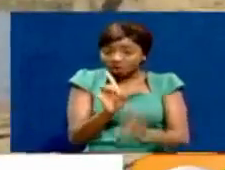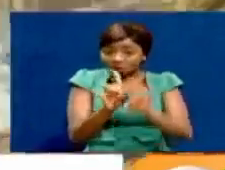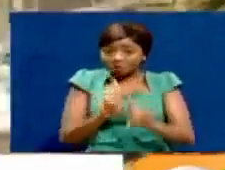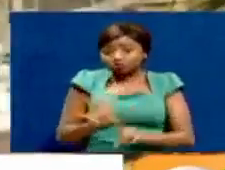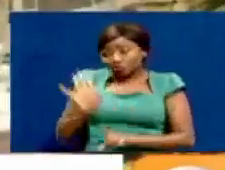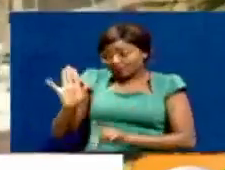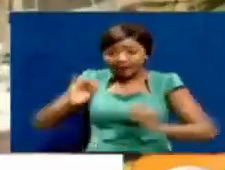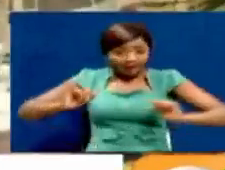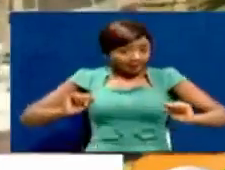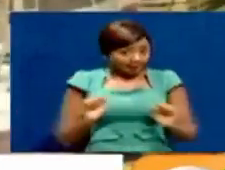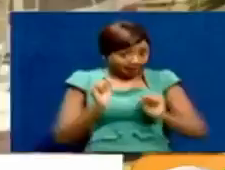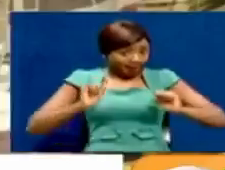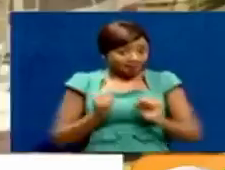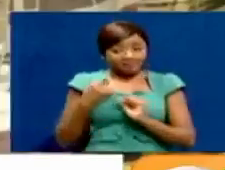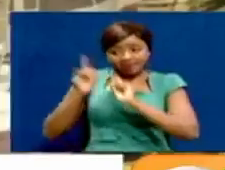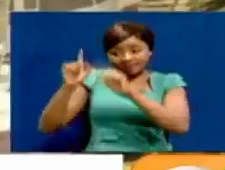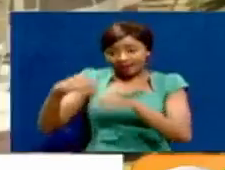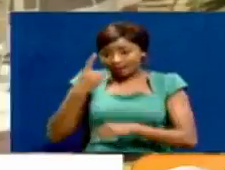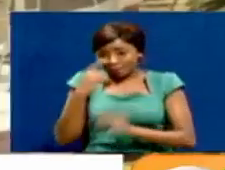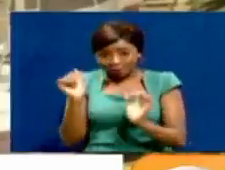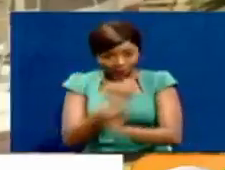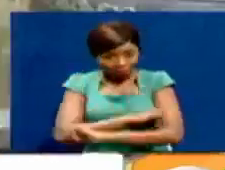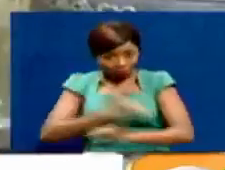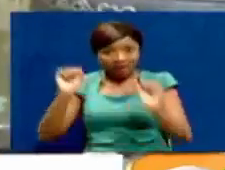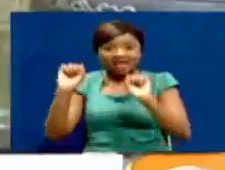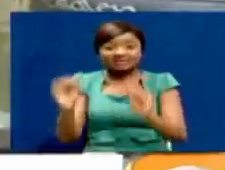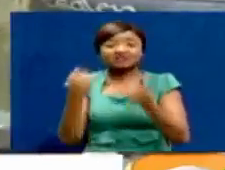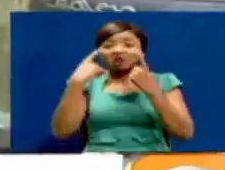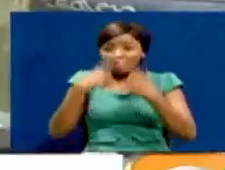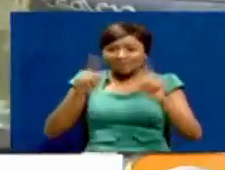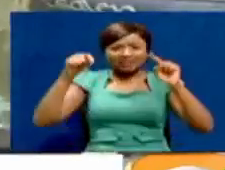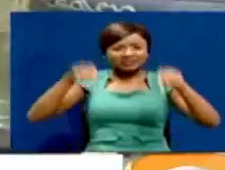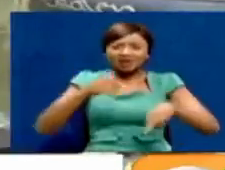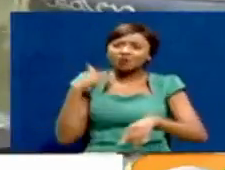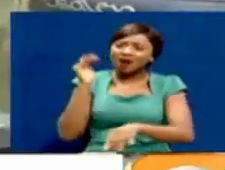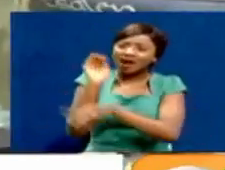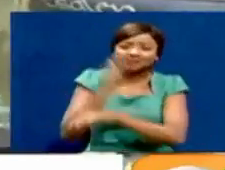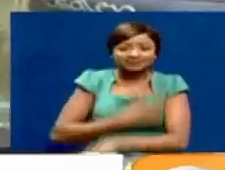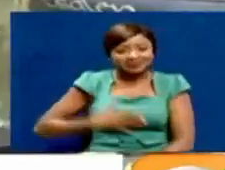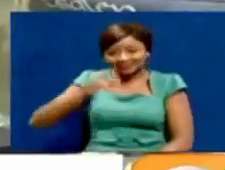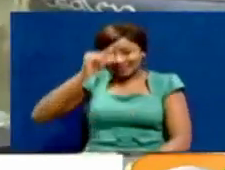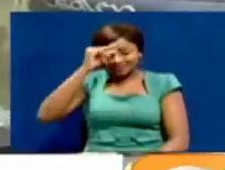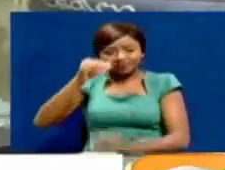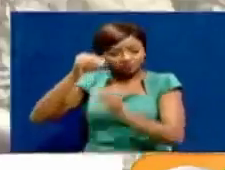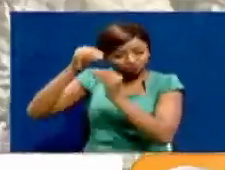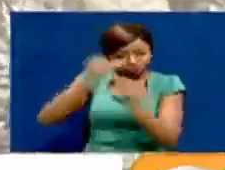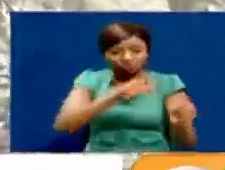they are happy getting home safe after the ordeal, their appeal is to the government to